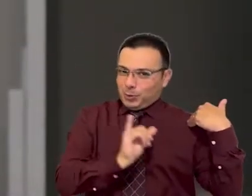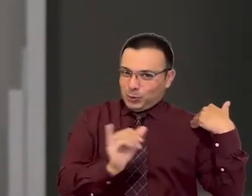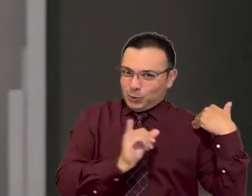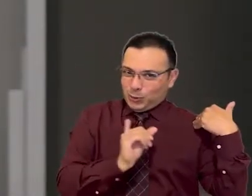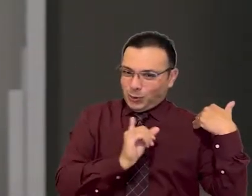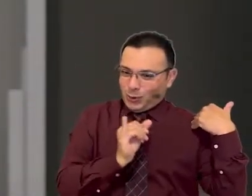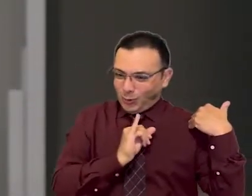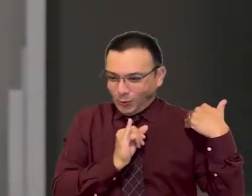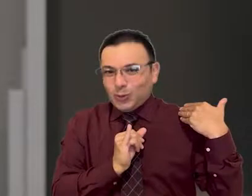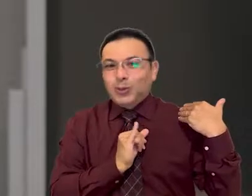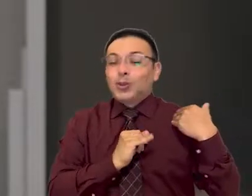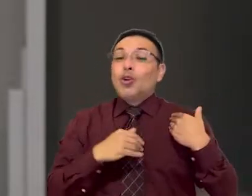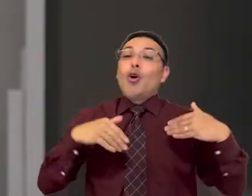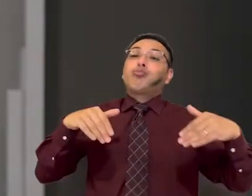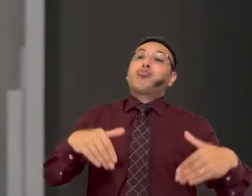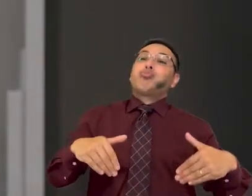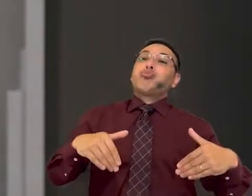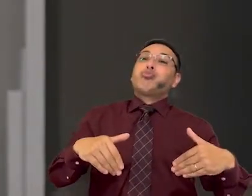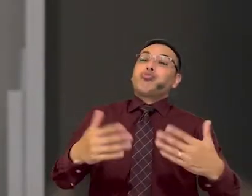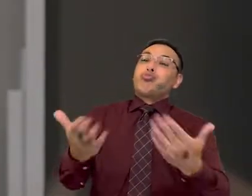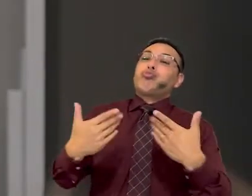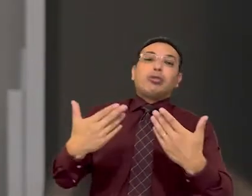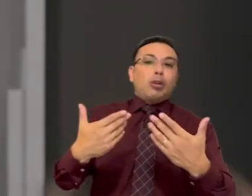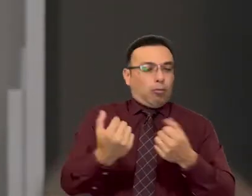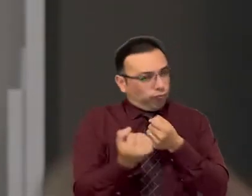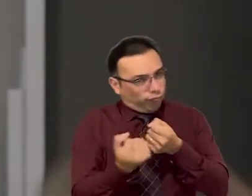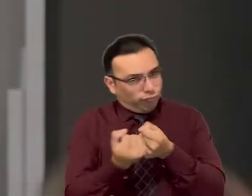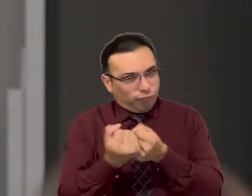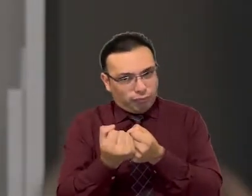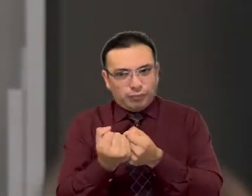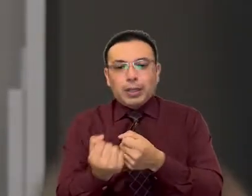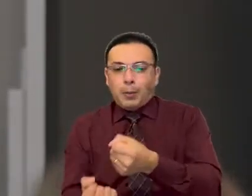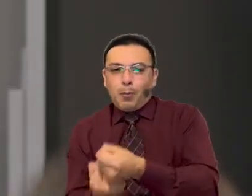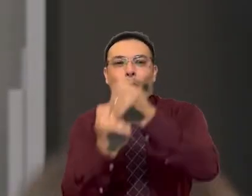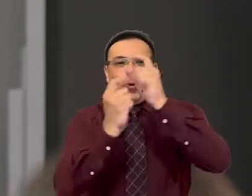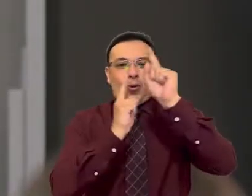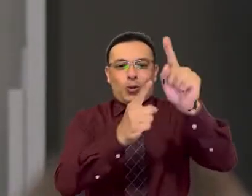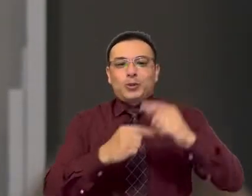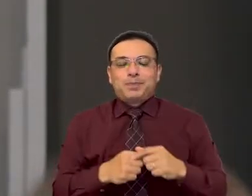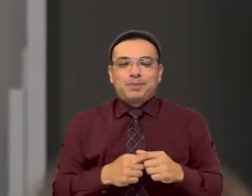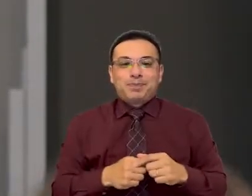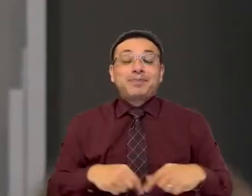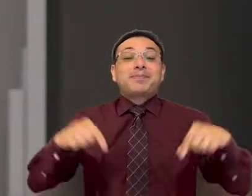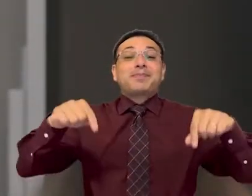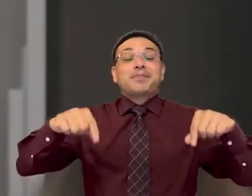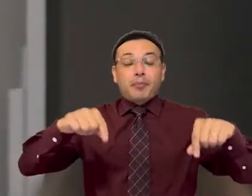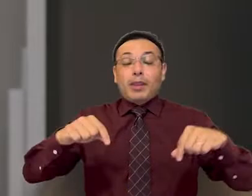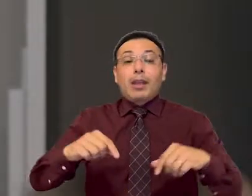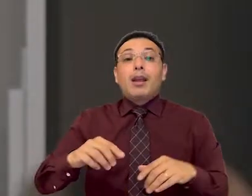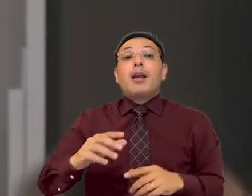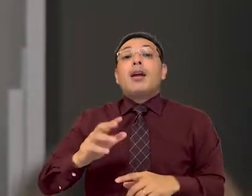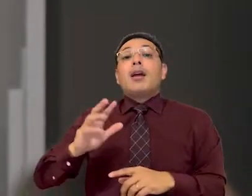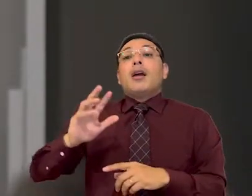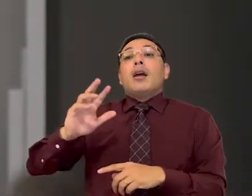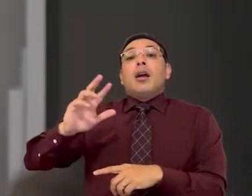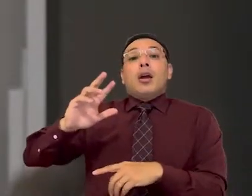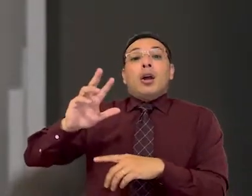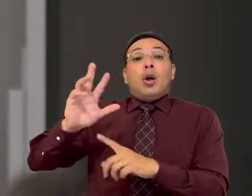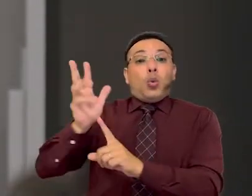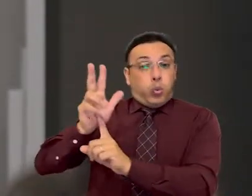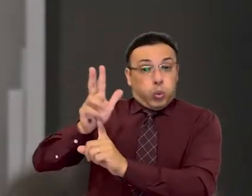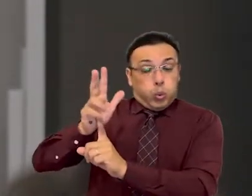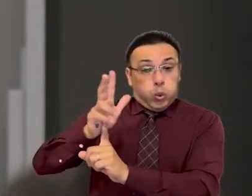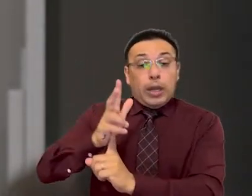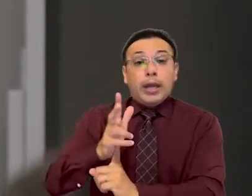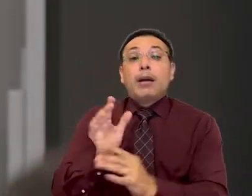those goals. For Equinor, all of our wind development in the US is a 50-50 joint partnership with